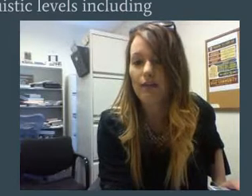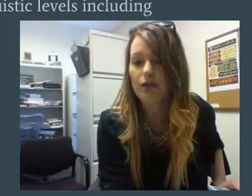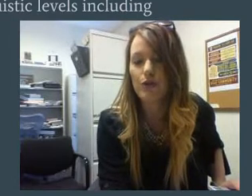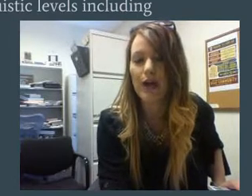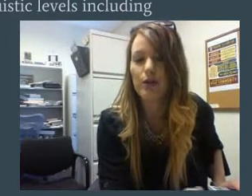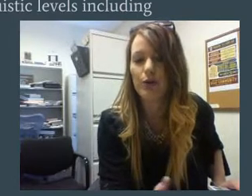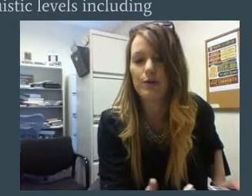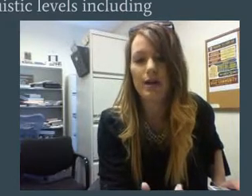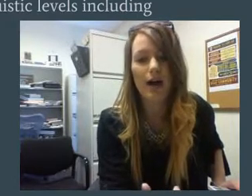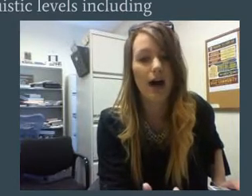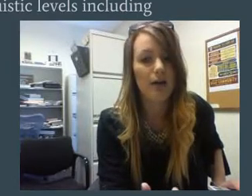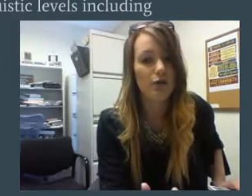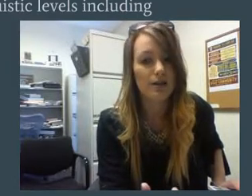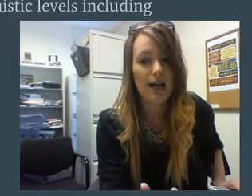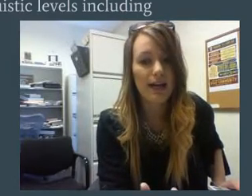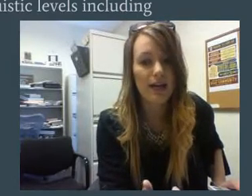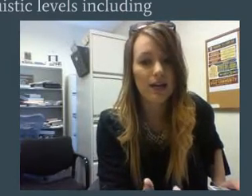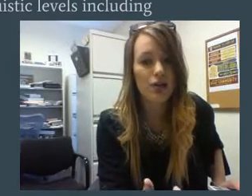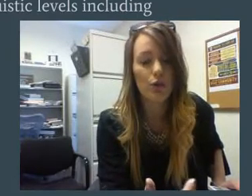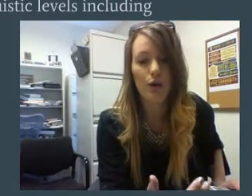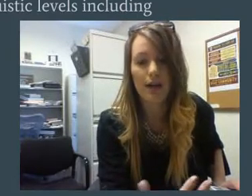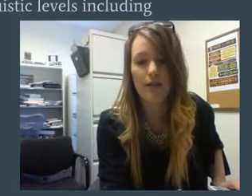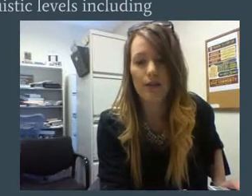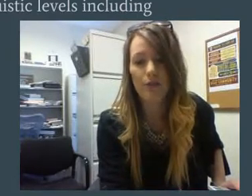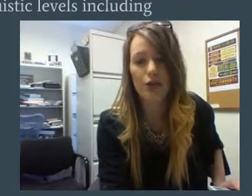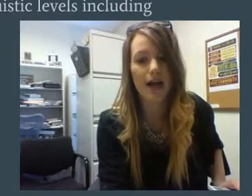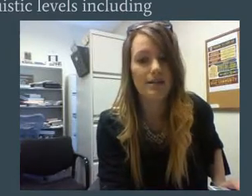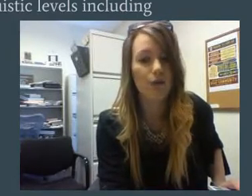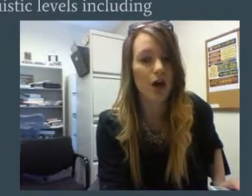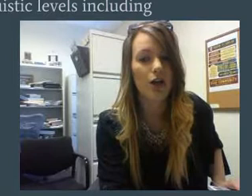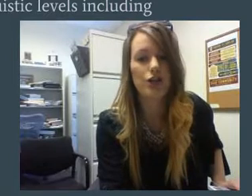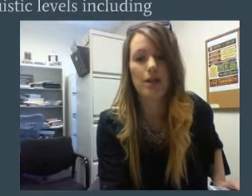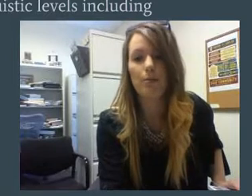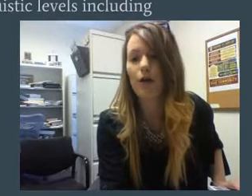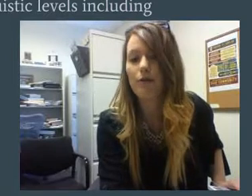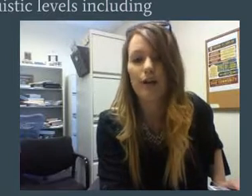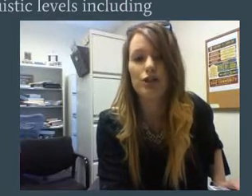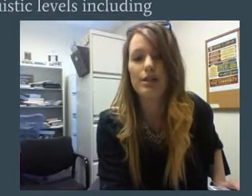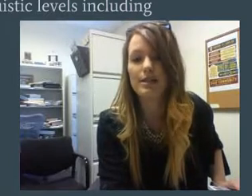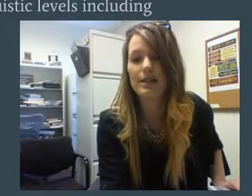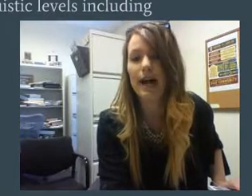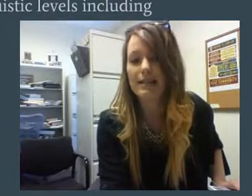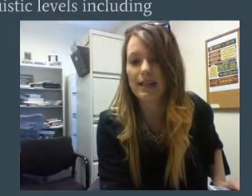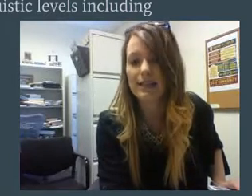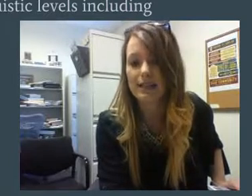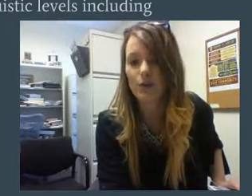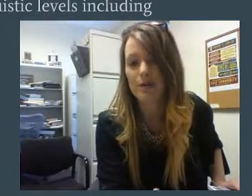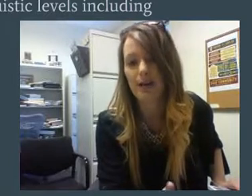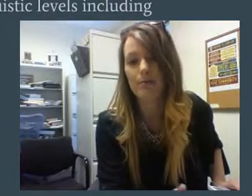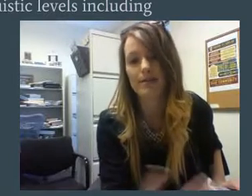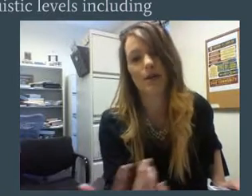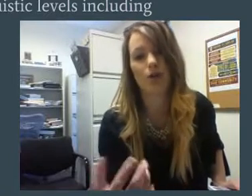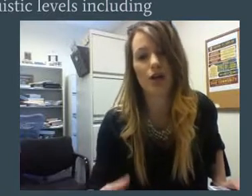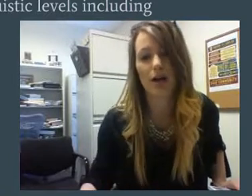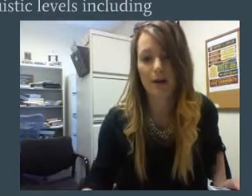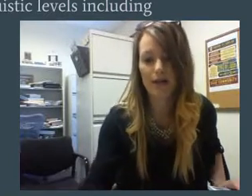all levels. So, that includes just like English or any other language. It has a phonology, morphology, syntax, and discourse